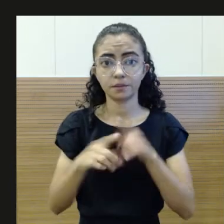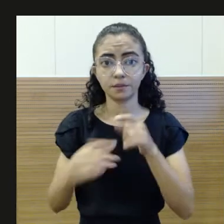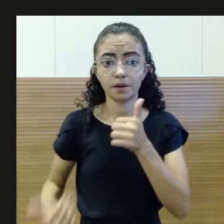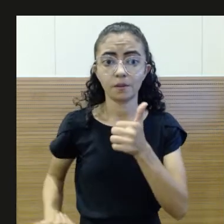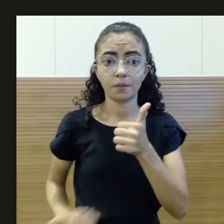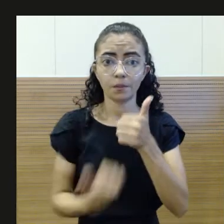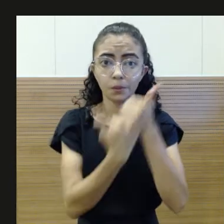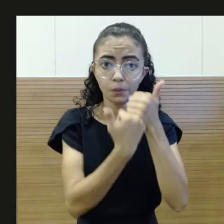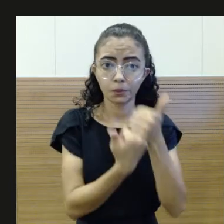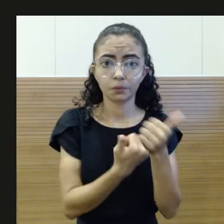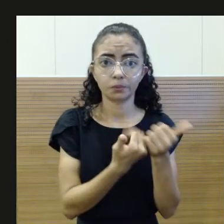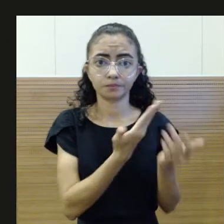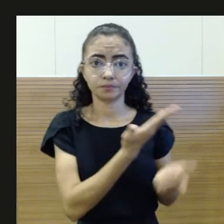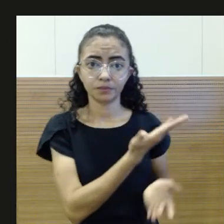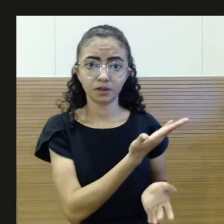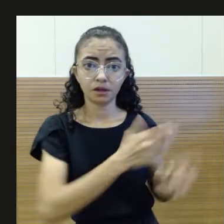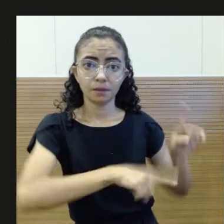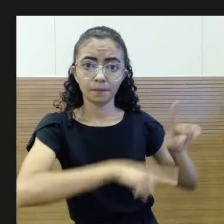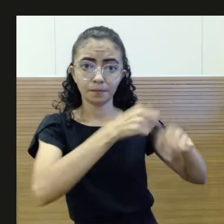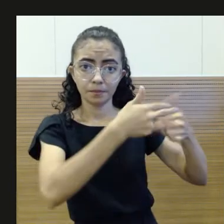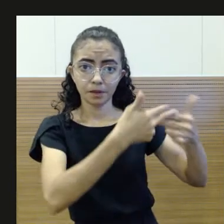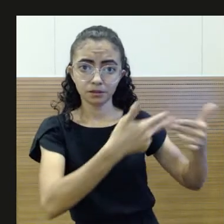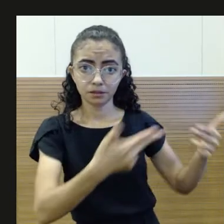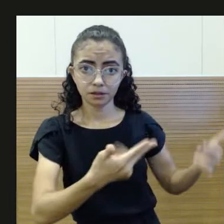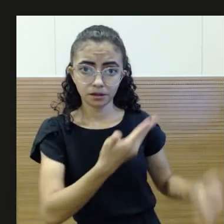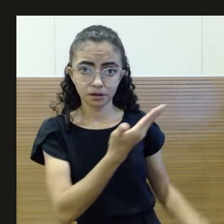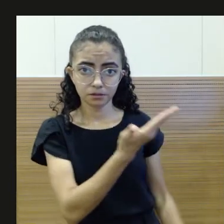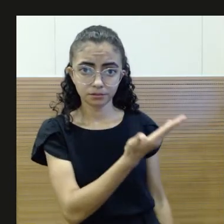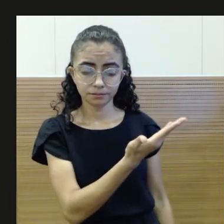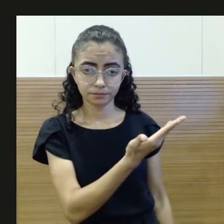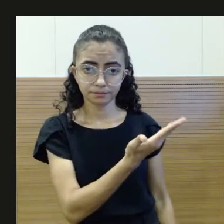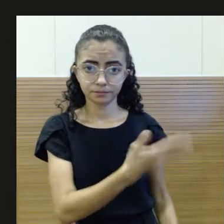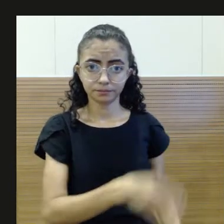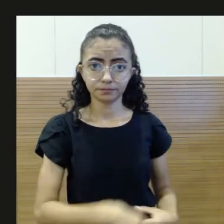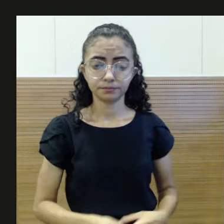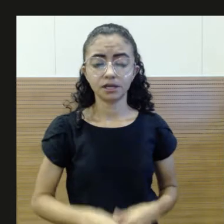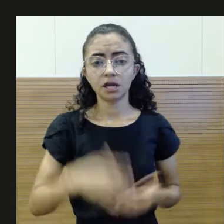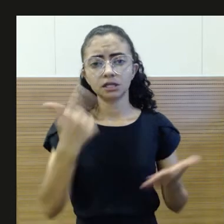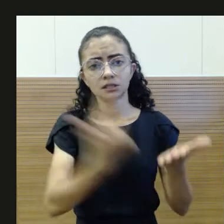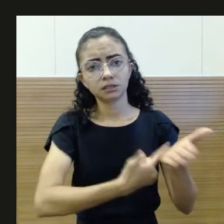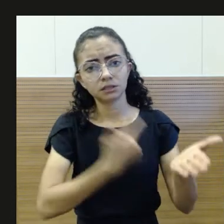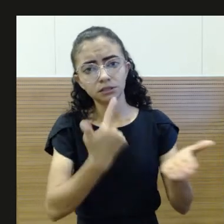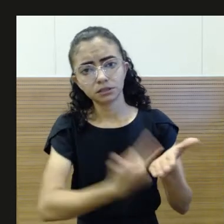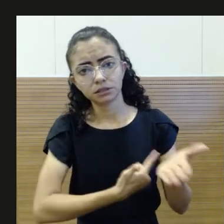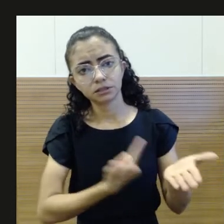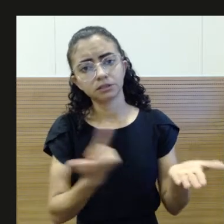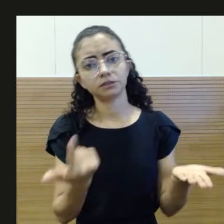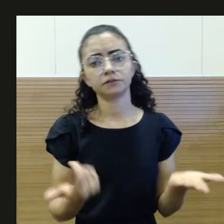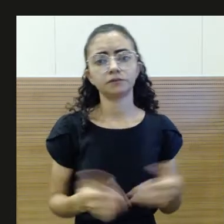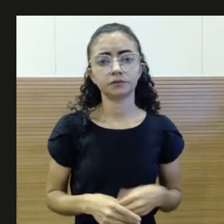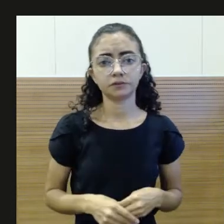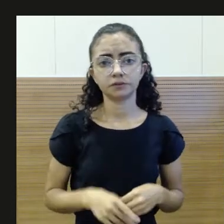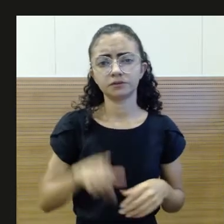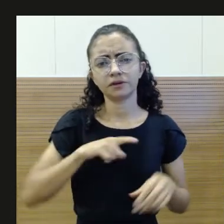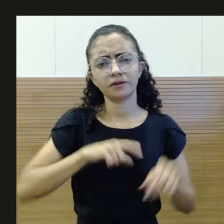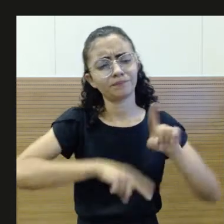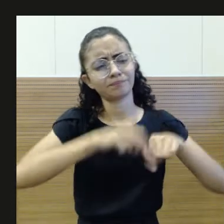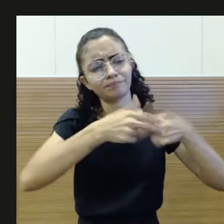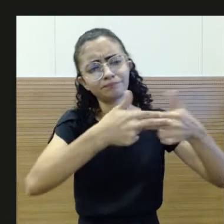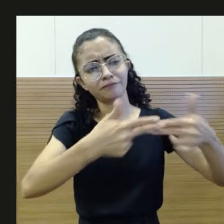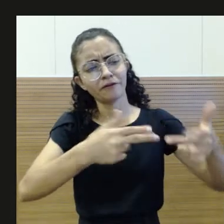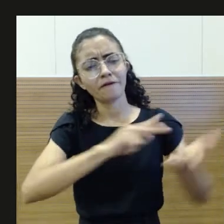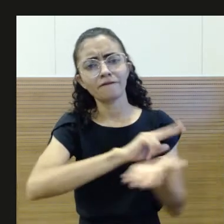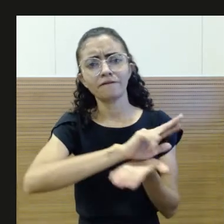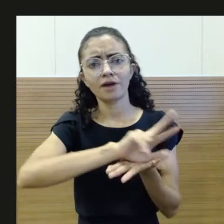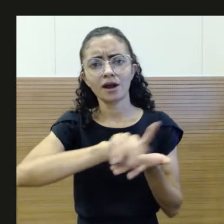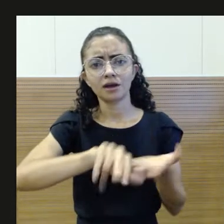them directly in the dietary guidelines and in the classification of foods. And it seems very